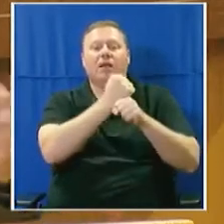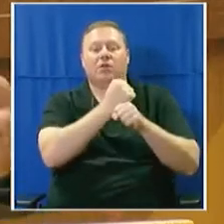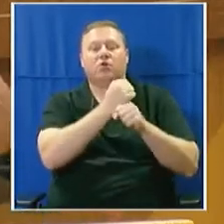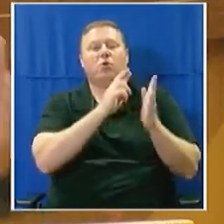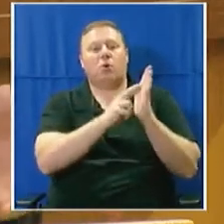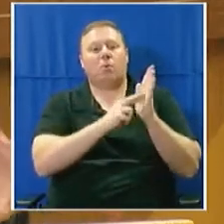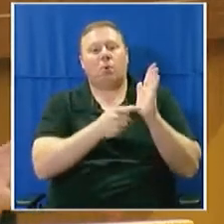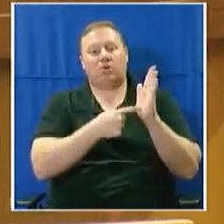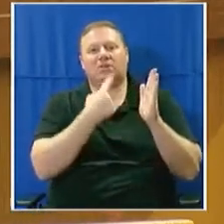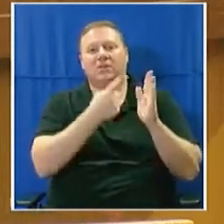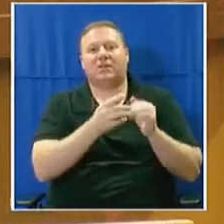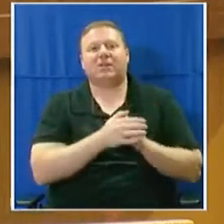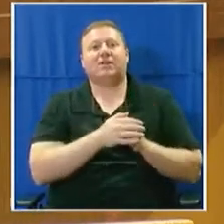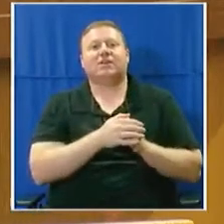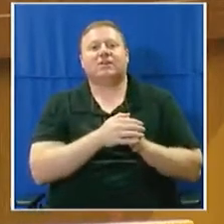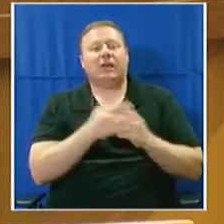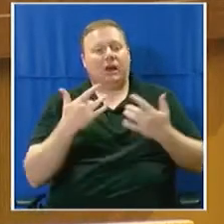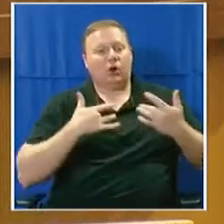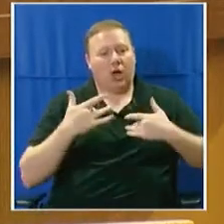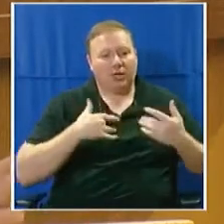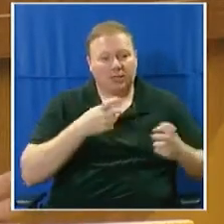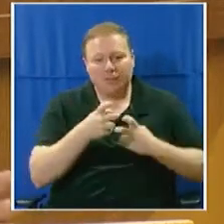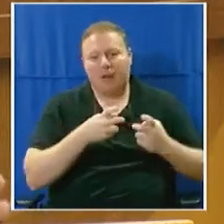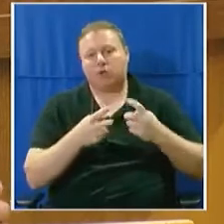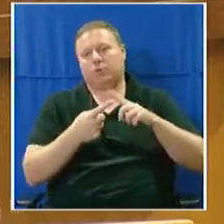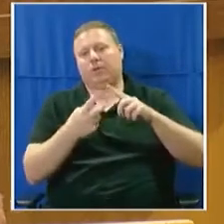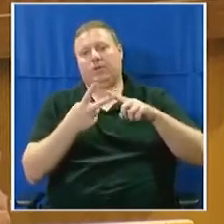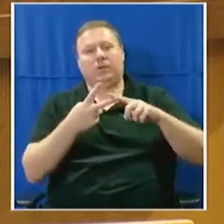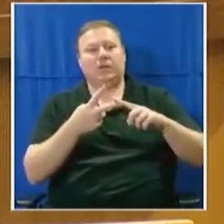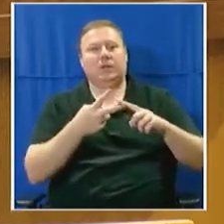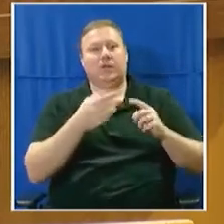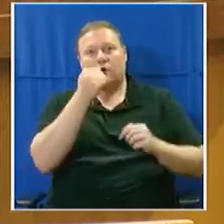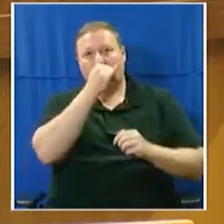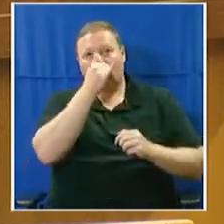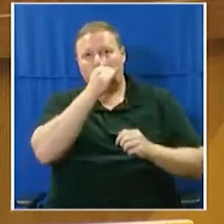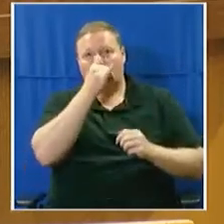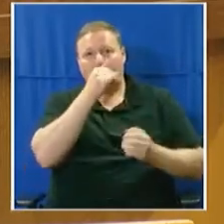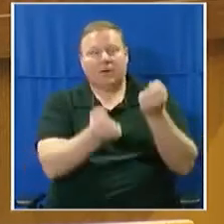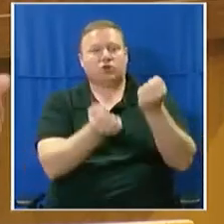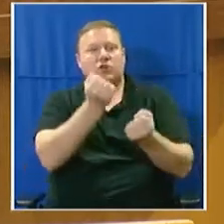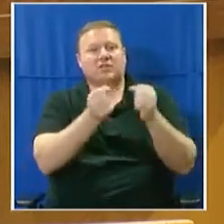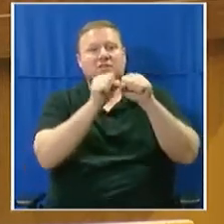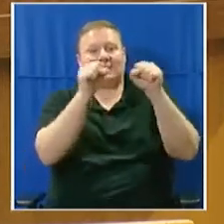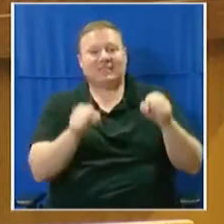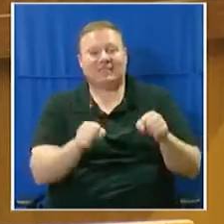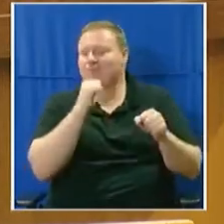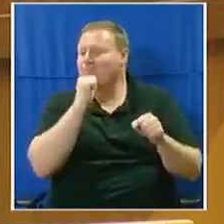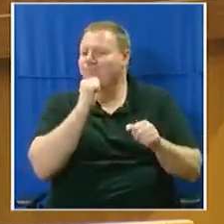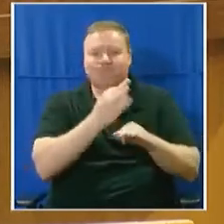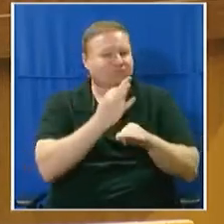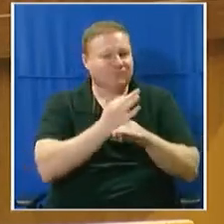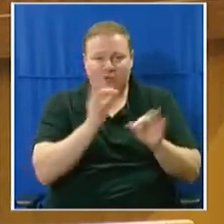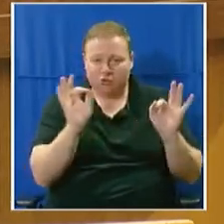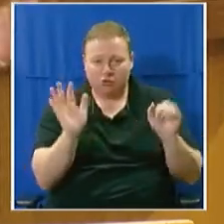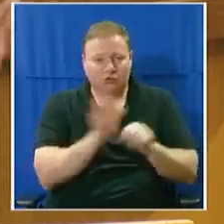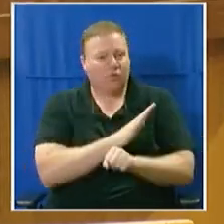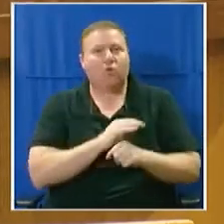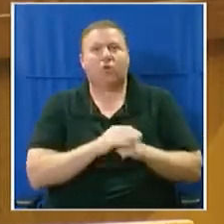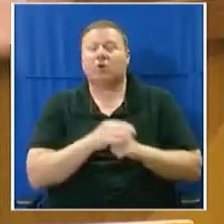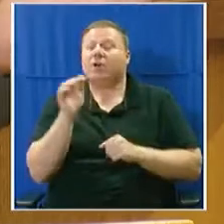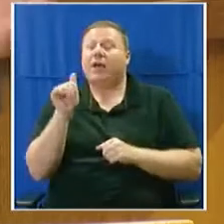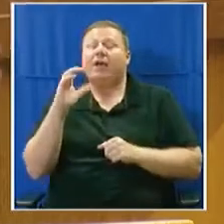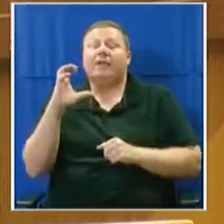phrases like crisis management and referred to the criminal justice system as partly dysfunctional. And we in the ACDP agree, and I think